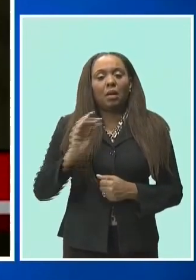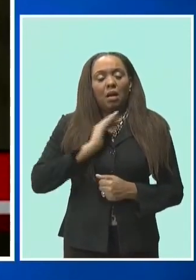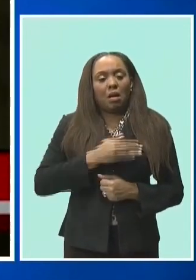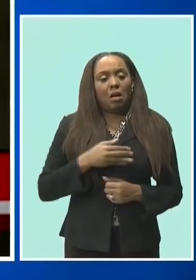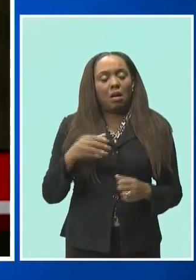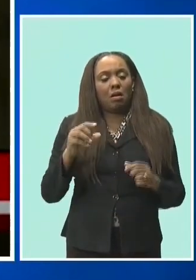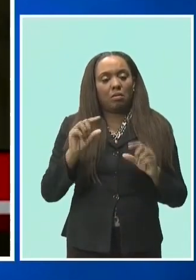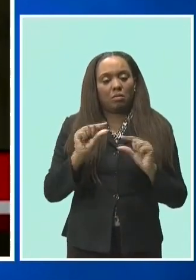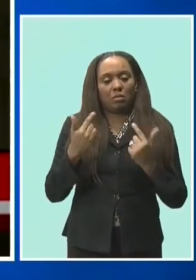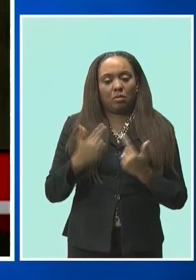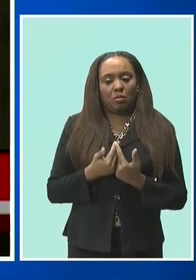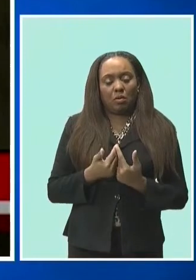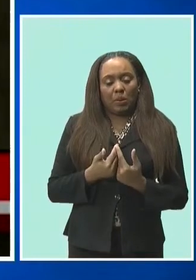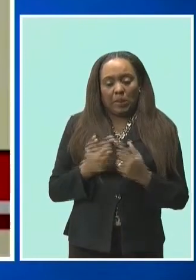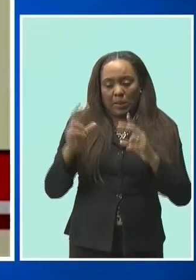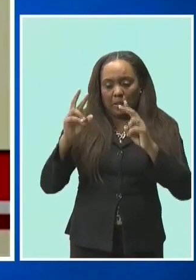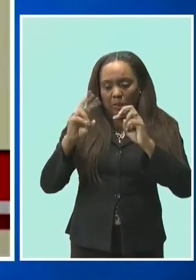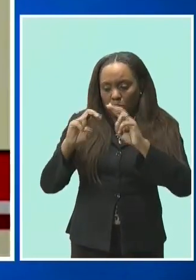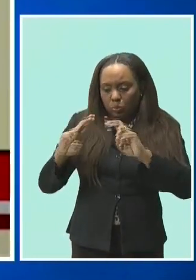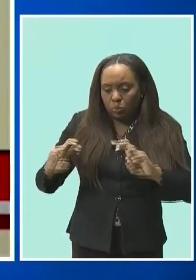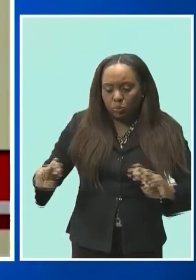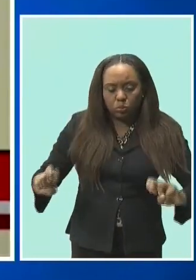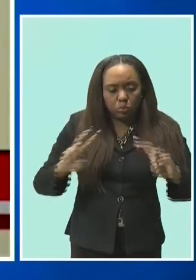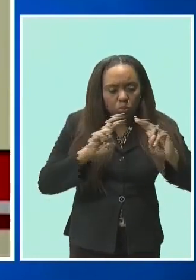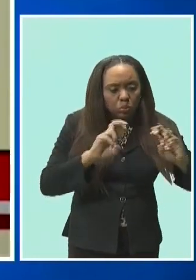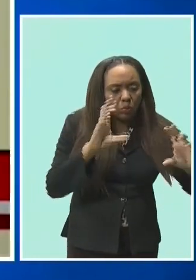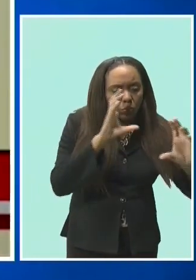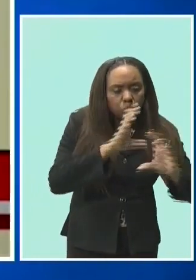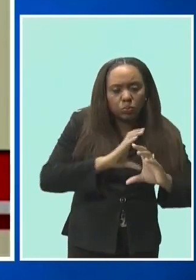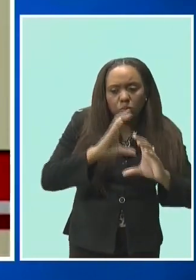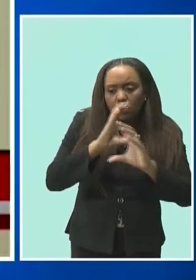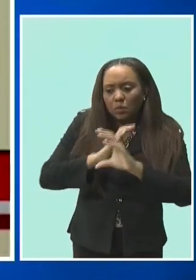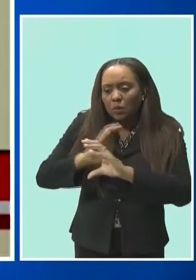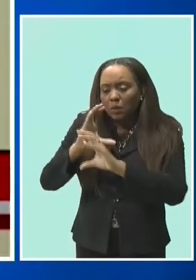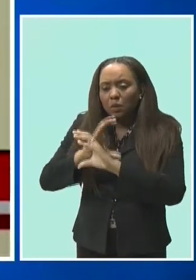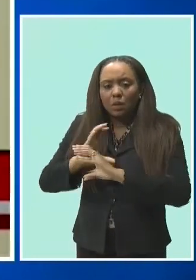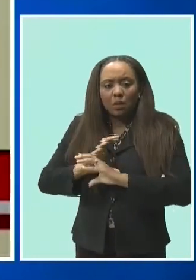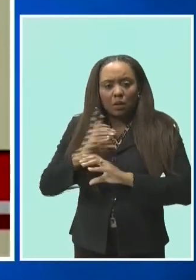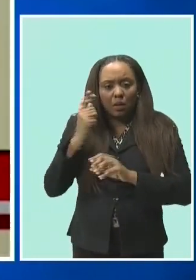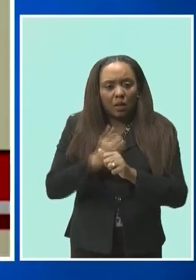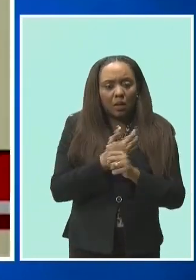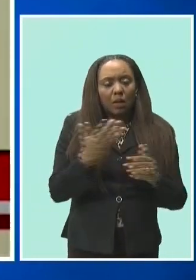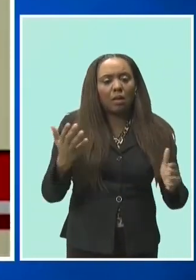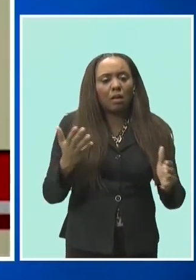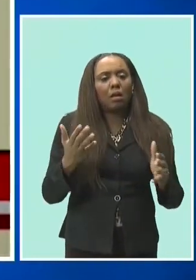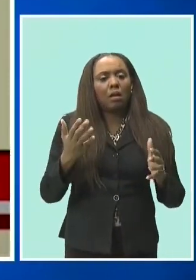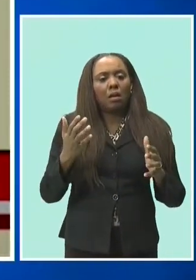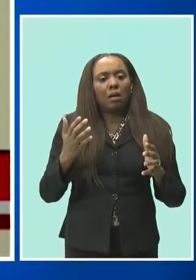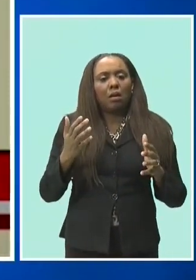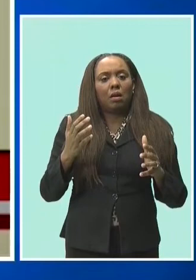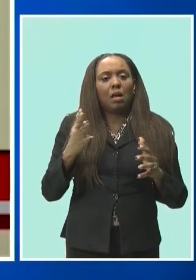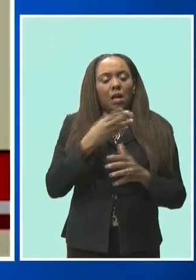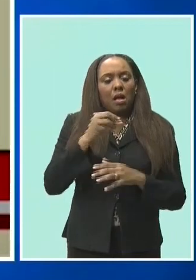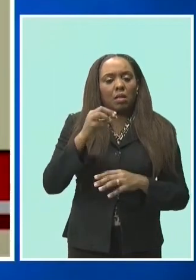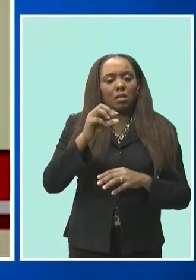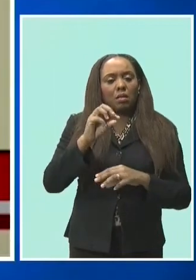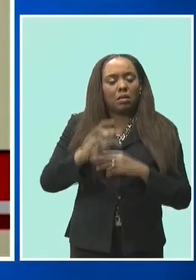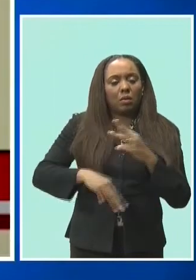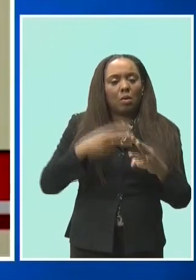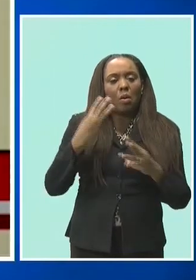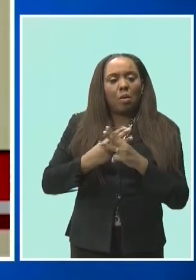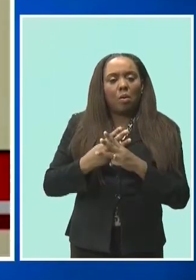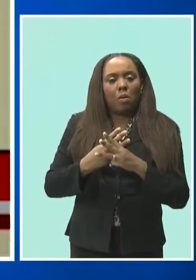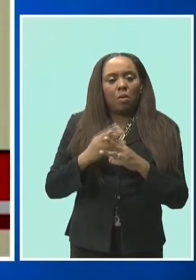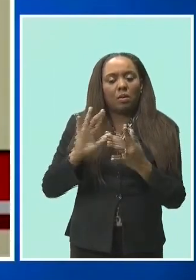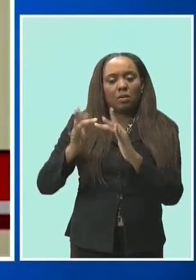actively monitors the integrity of the reporting platforms provided by its global network of over